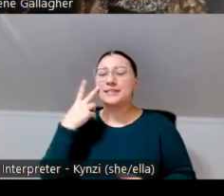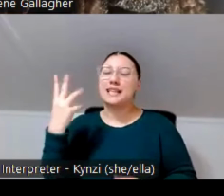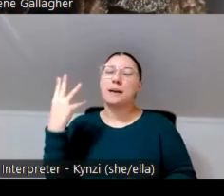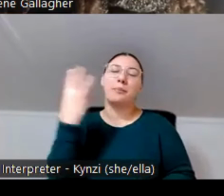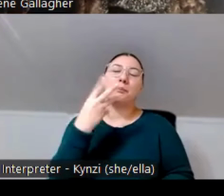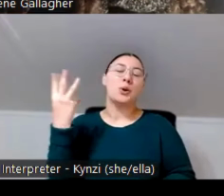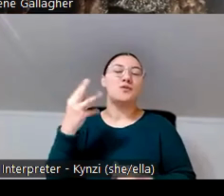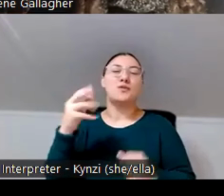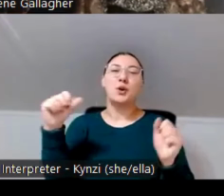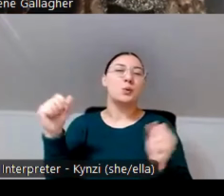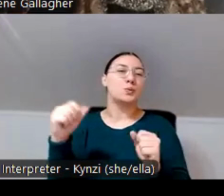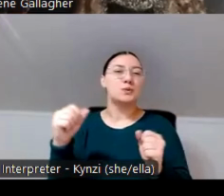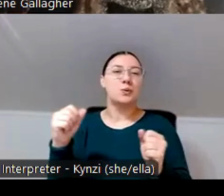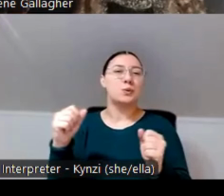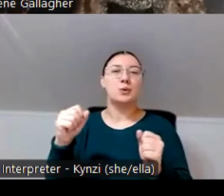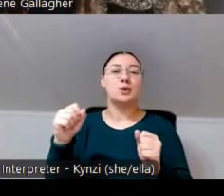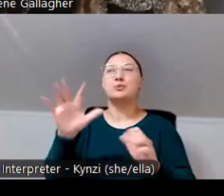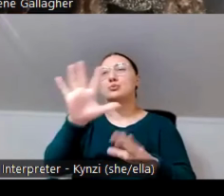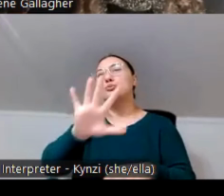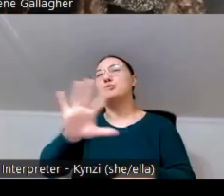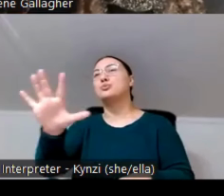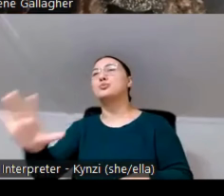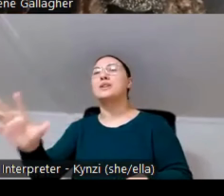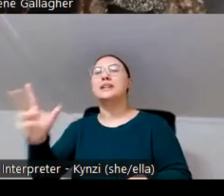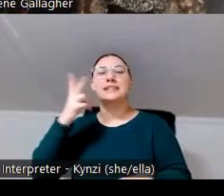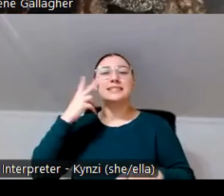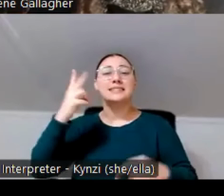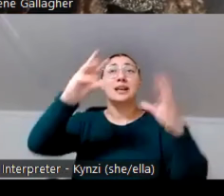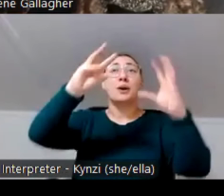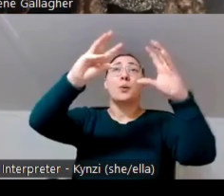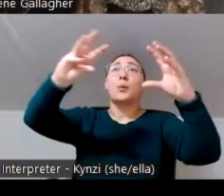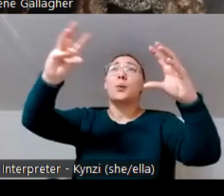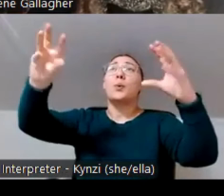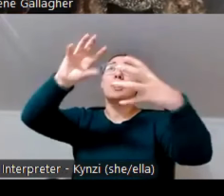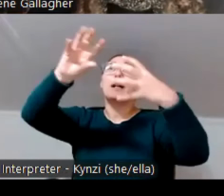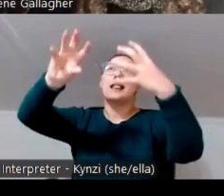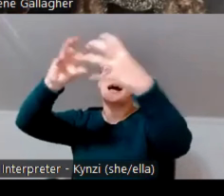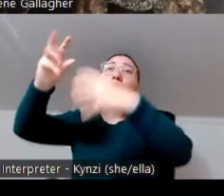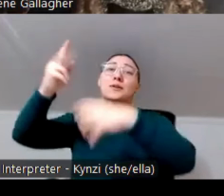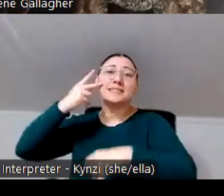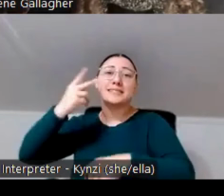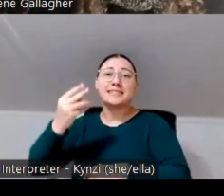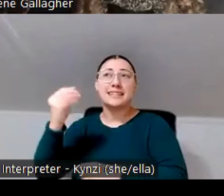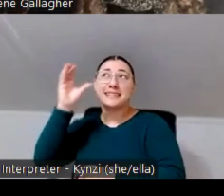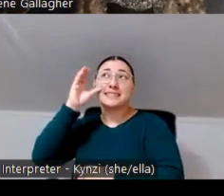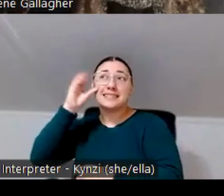in the sky and you can also see the sun. It's really pretty.